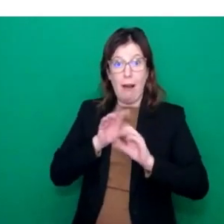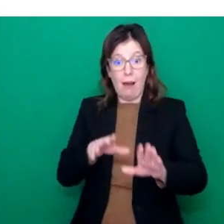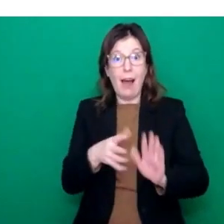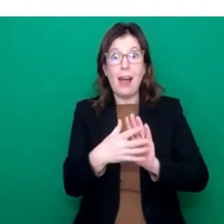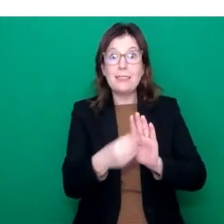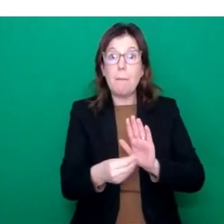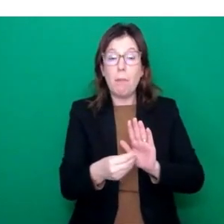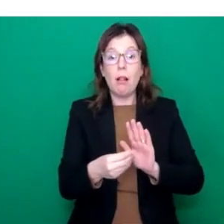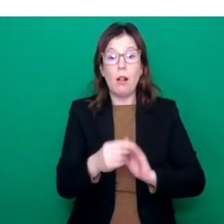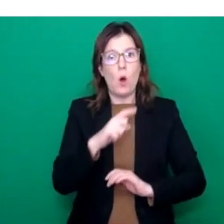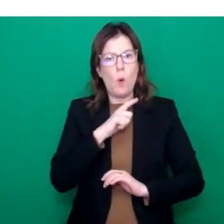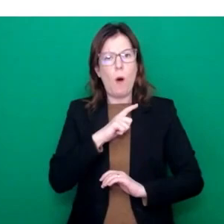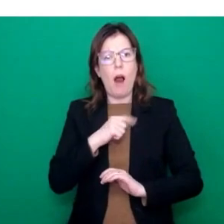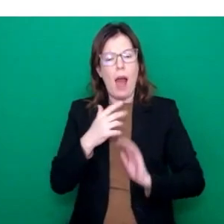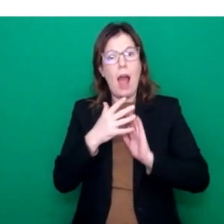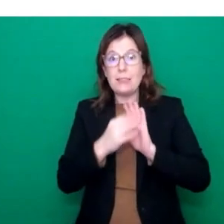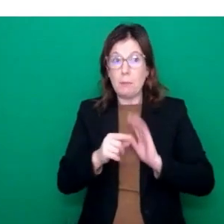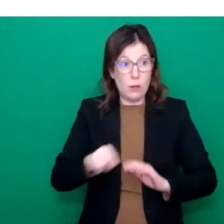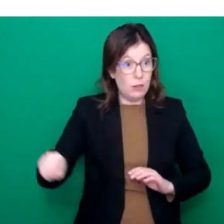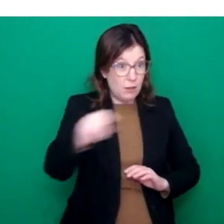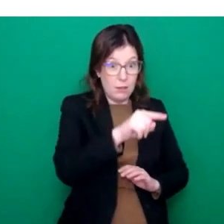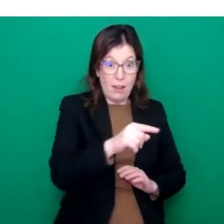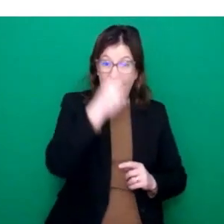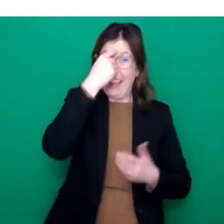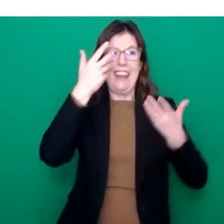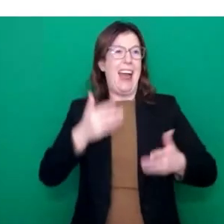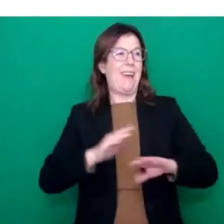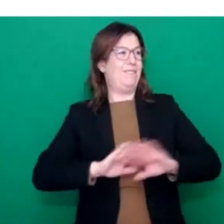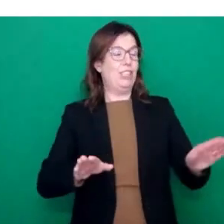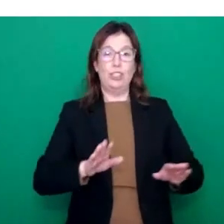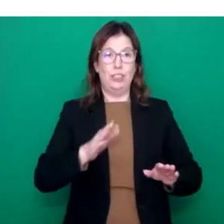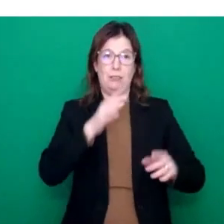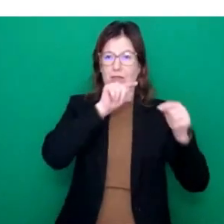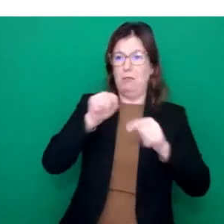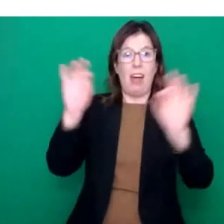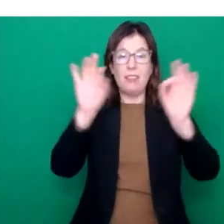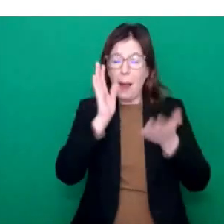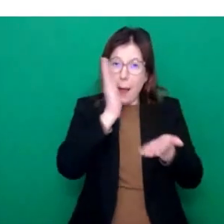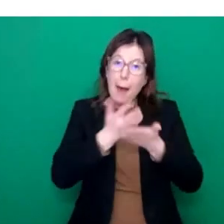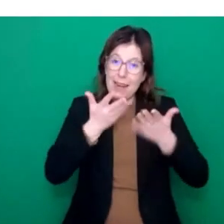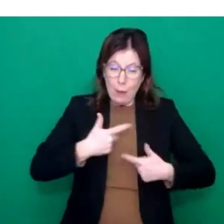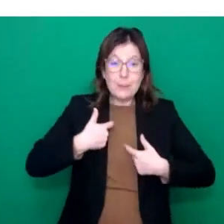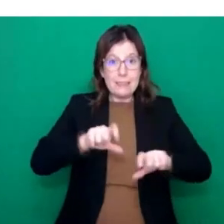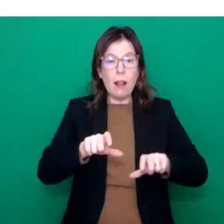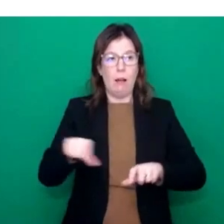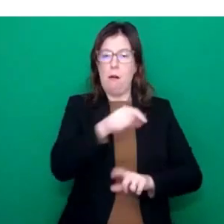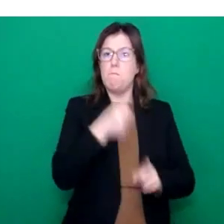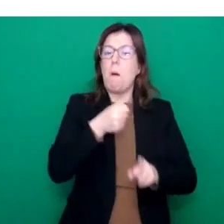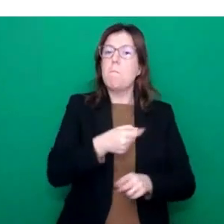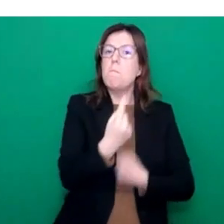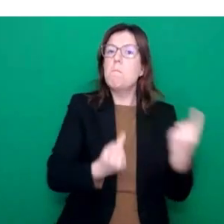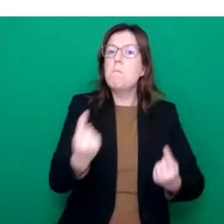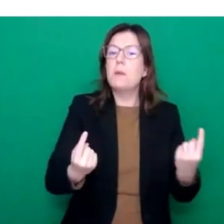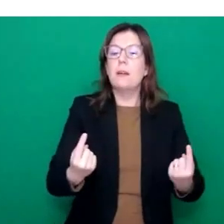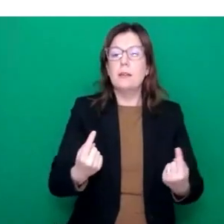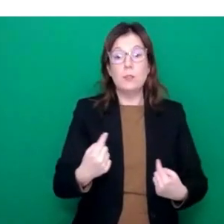because I think it adds weight if people realize this is still happening and this happens every day to people. So actually, you've got me thinking that